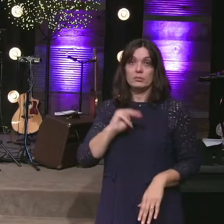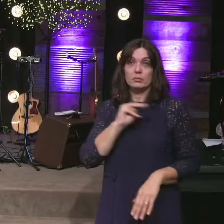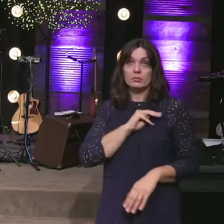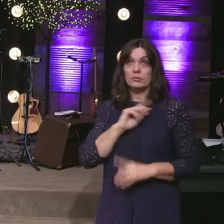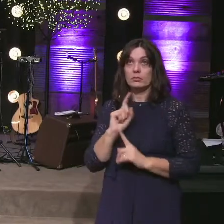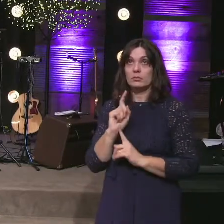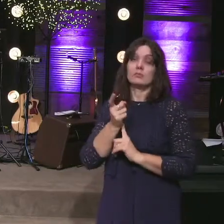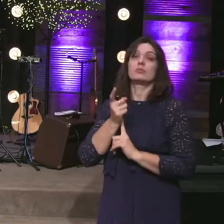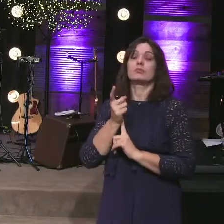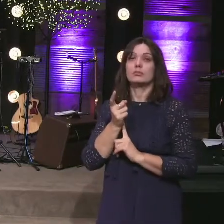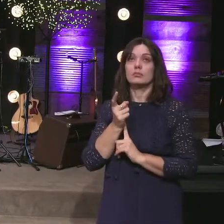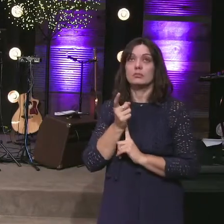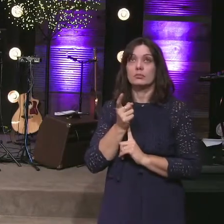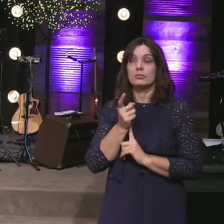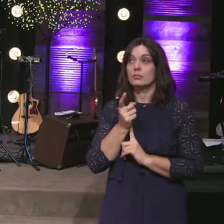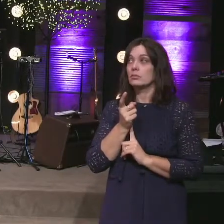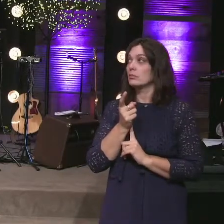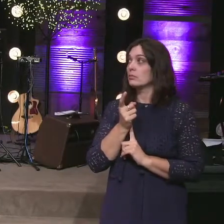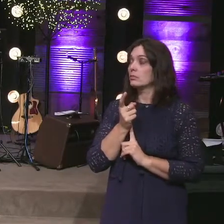moment.